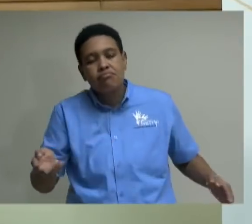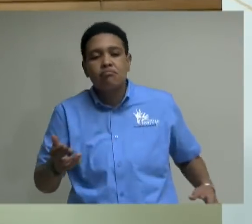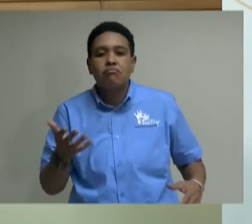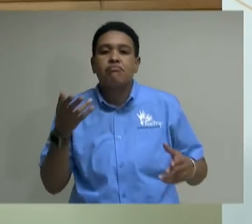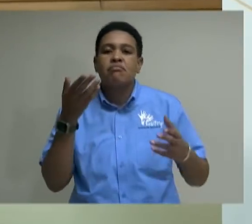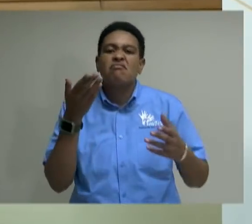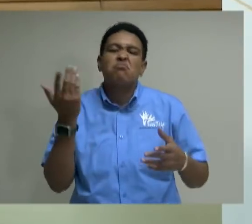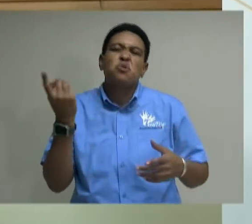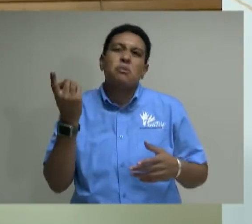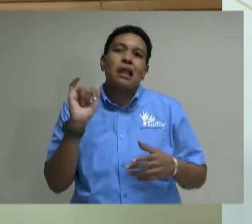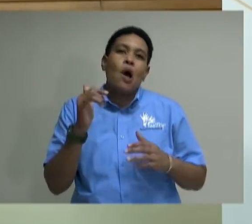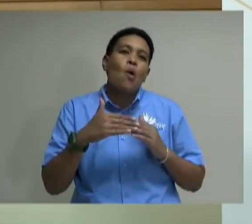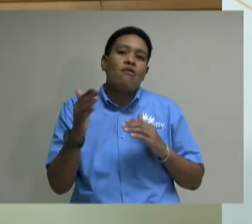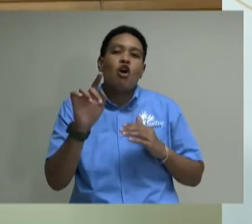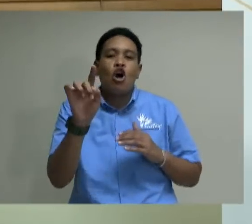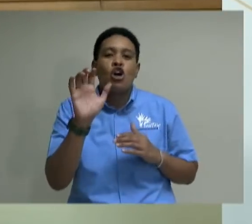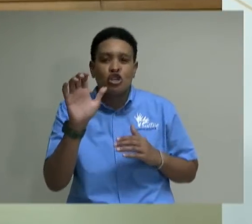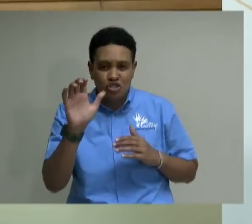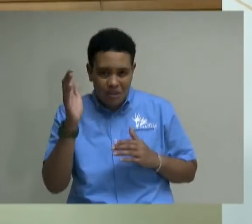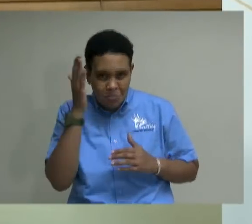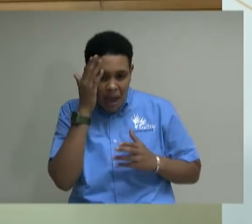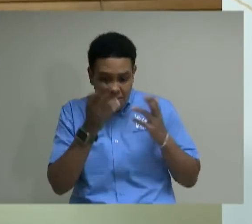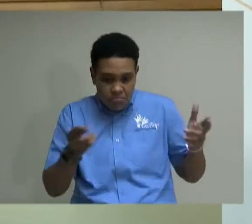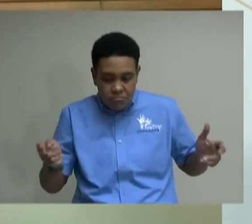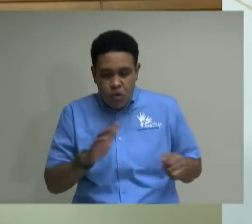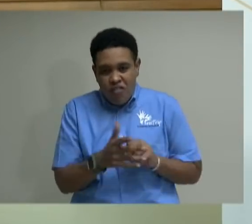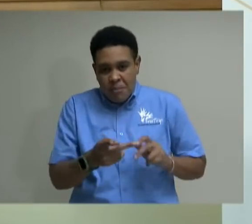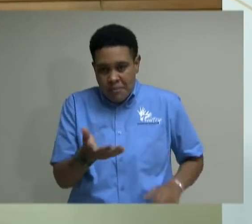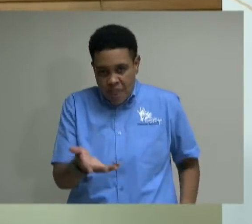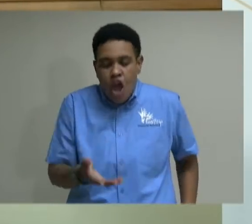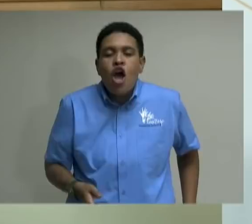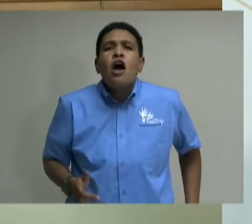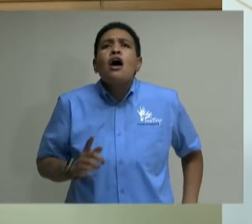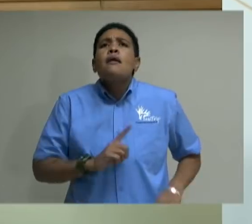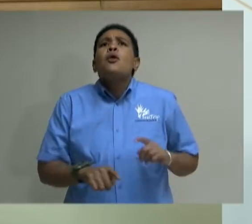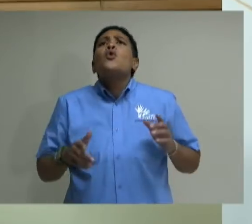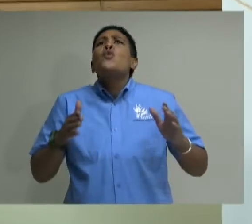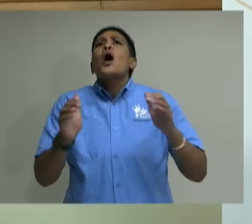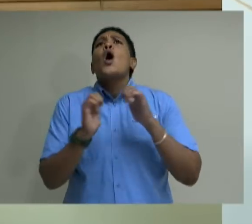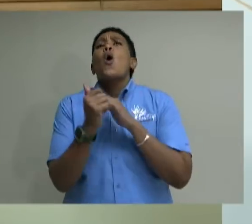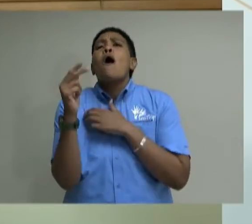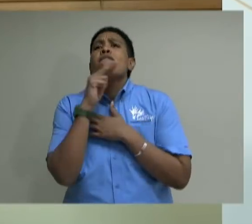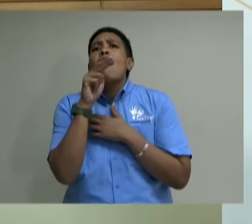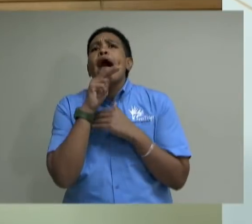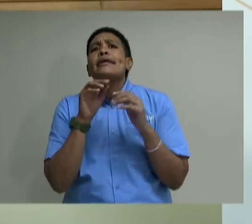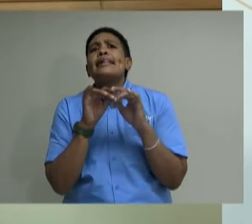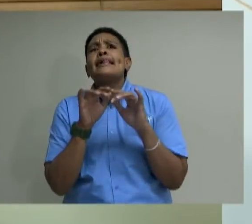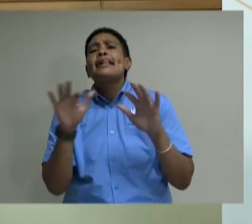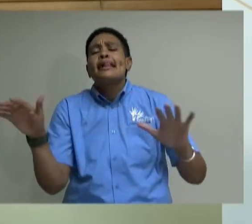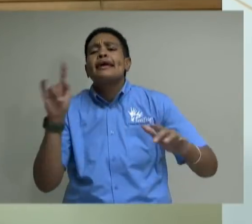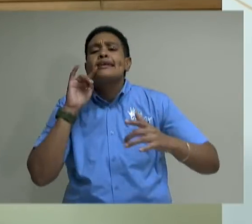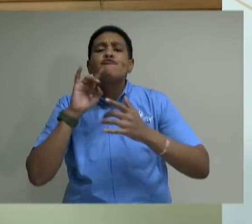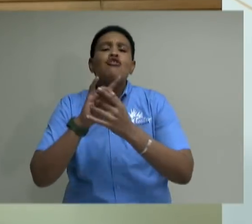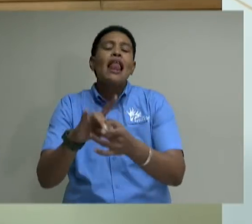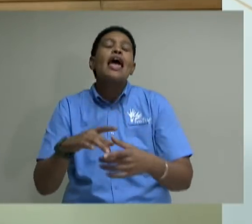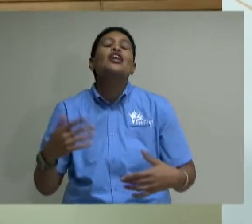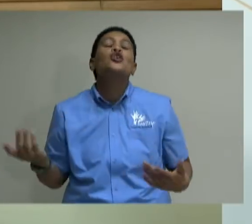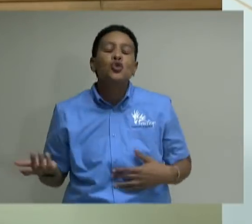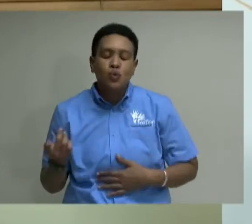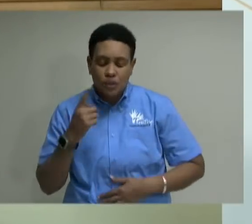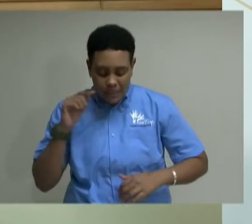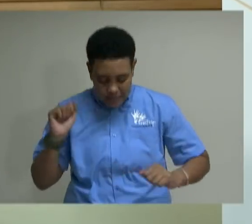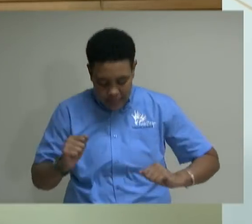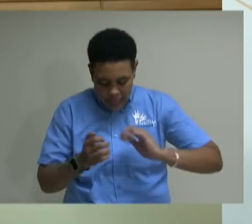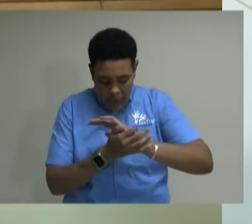like just over 100. And the way the virus functions in terms of the